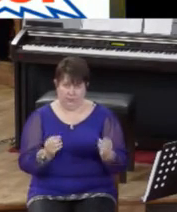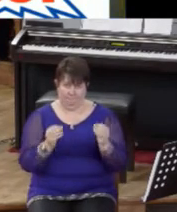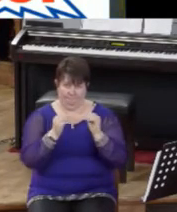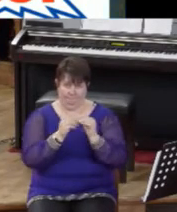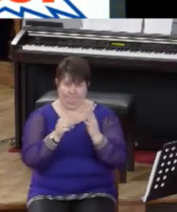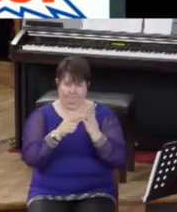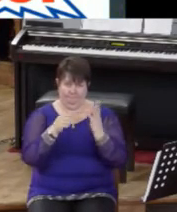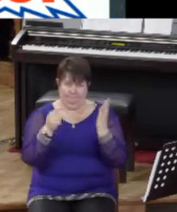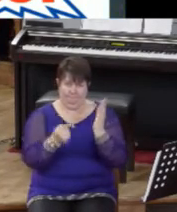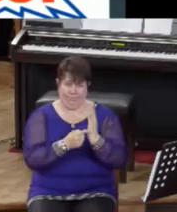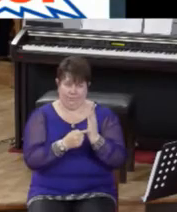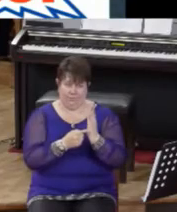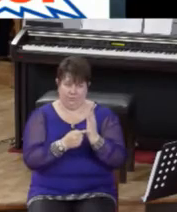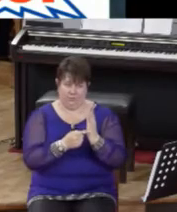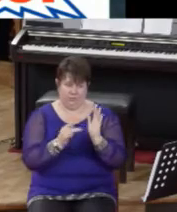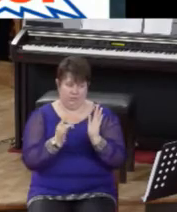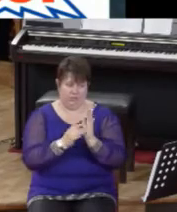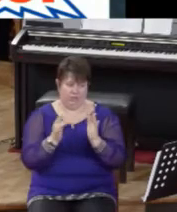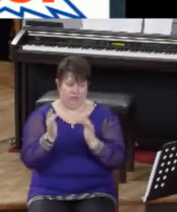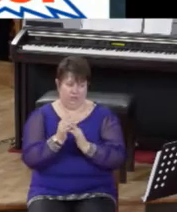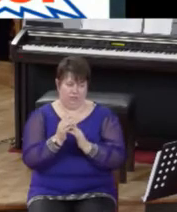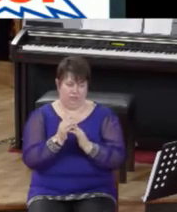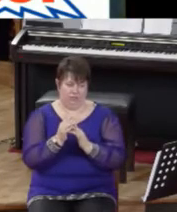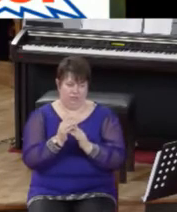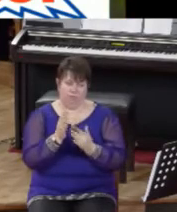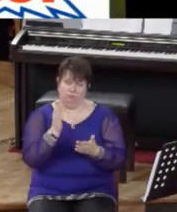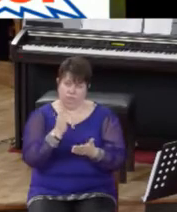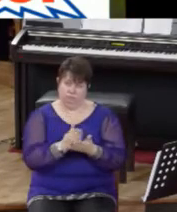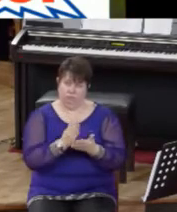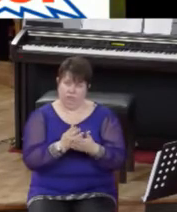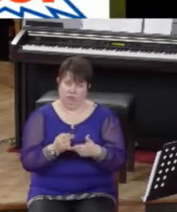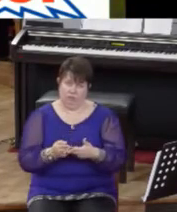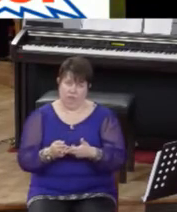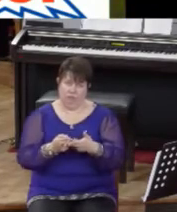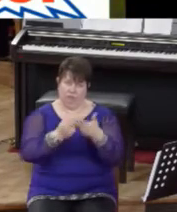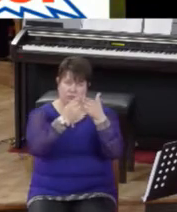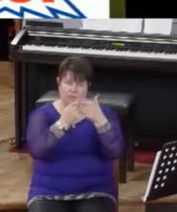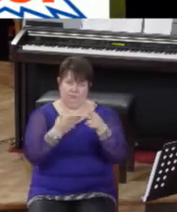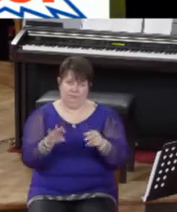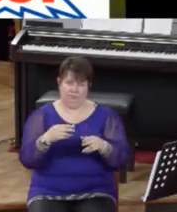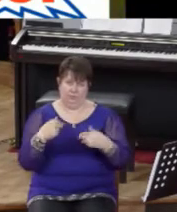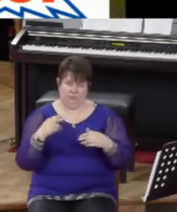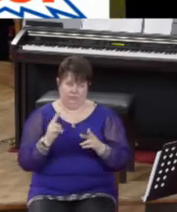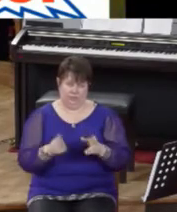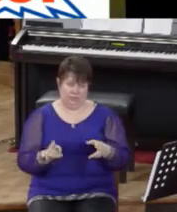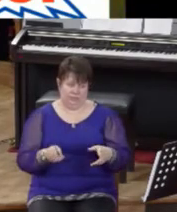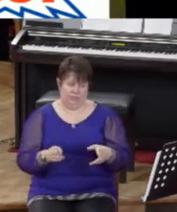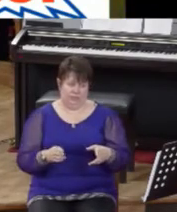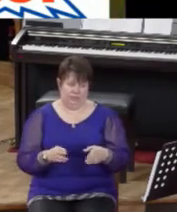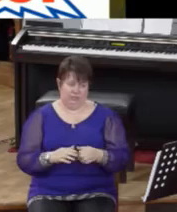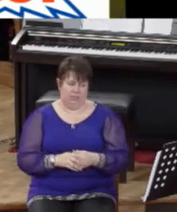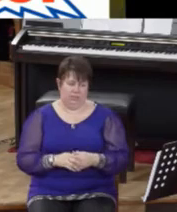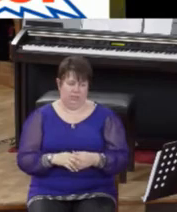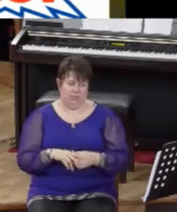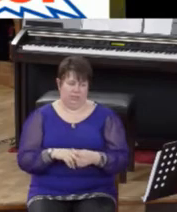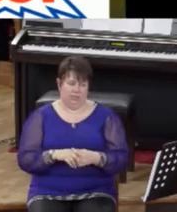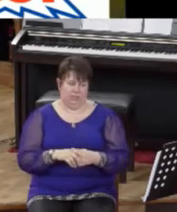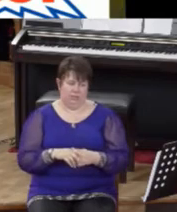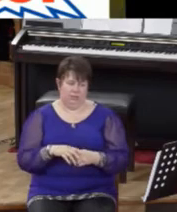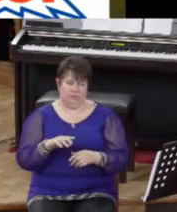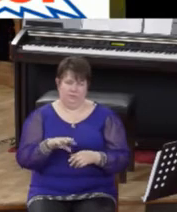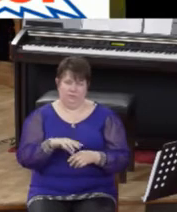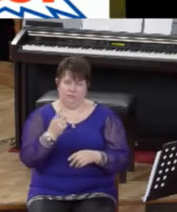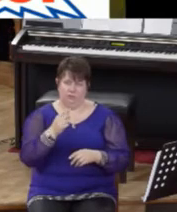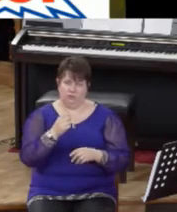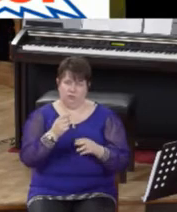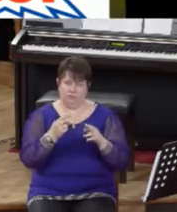But Christ has indeed been raised from the dead, the first fruits of those who have